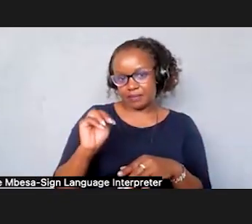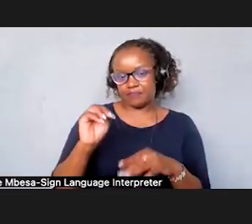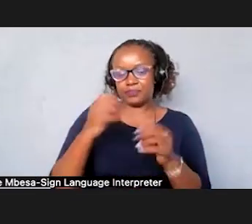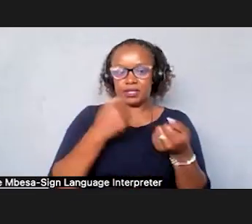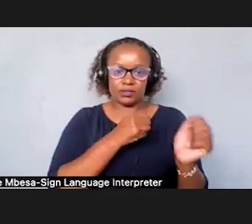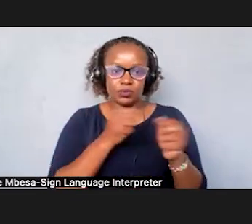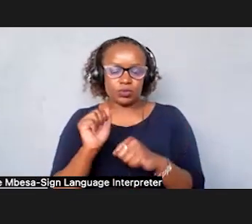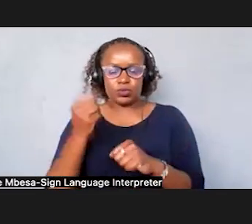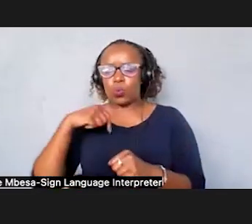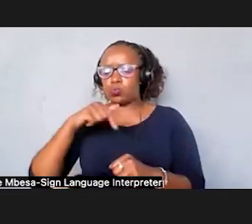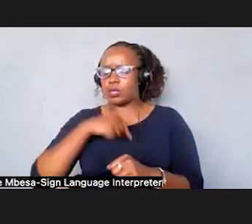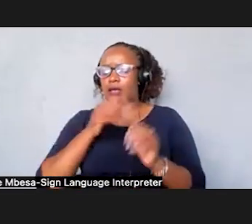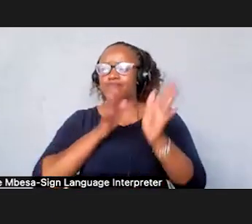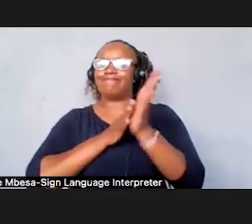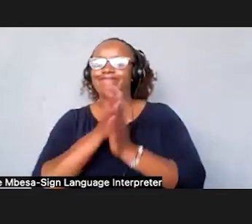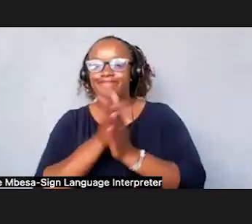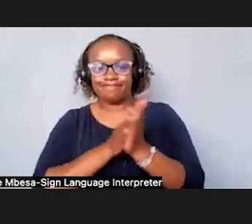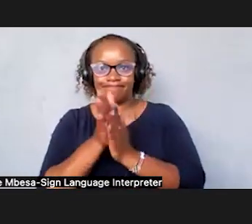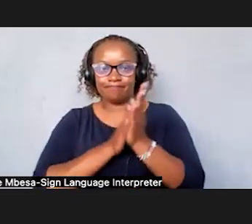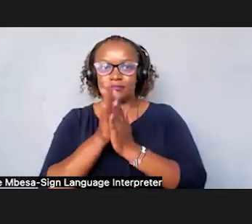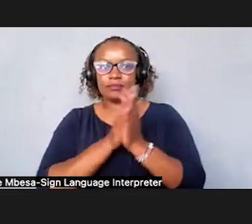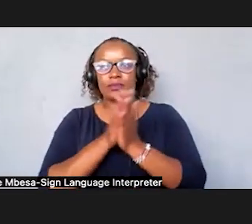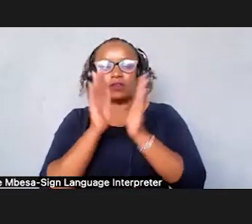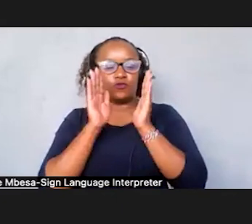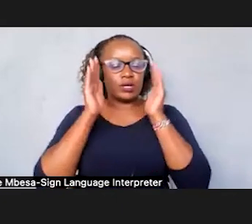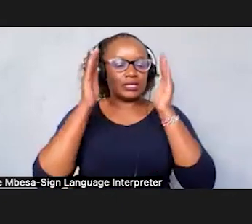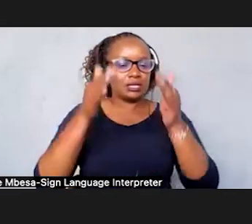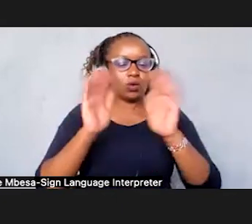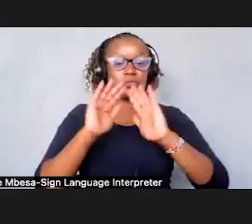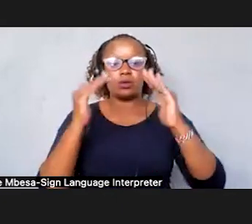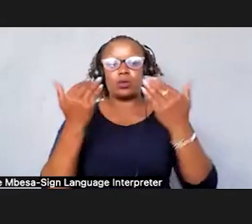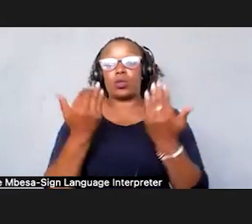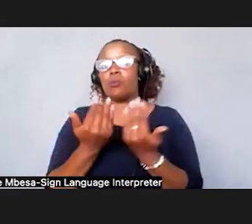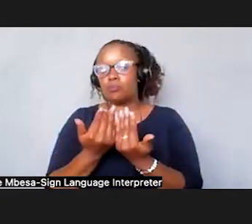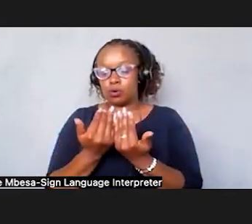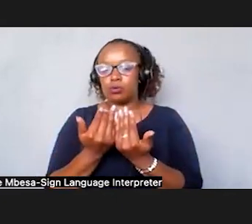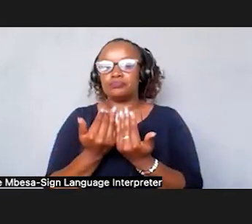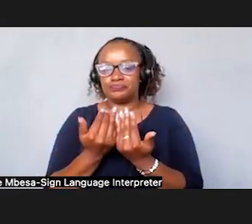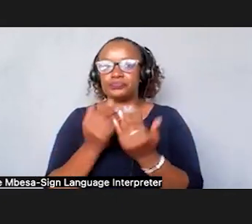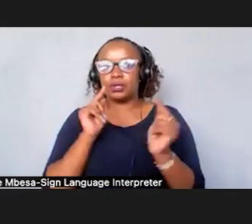are looking towards the global, goals of ending FGM by